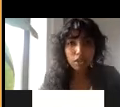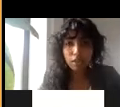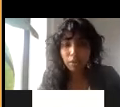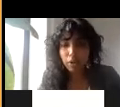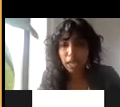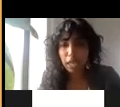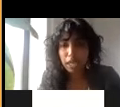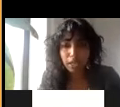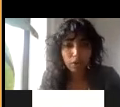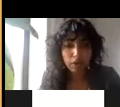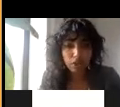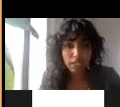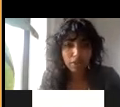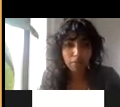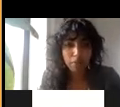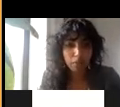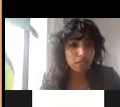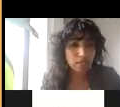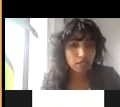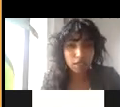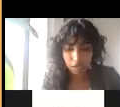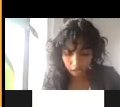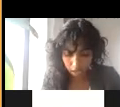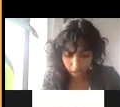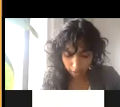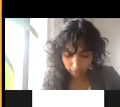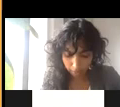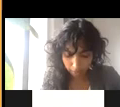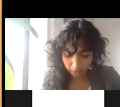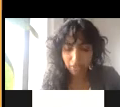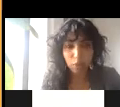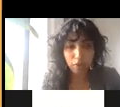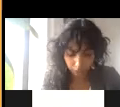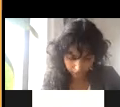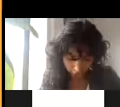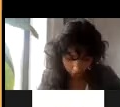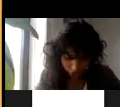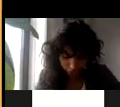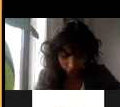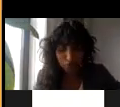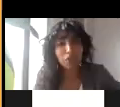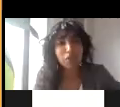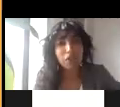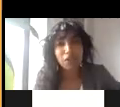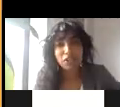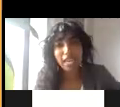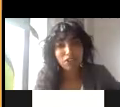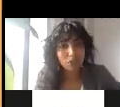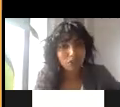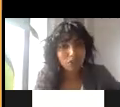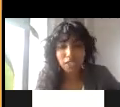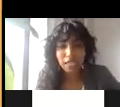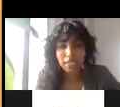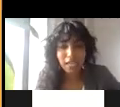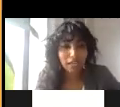Doesn't look like we're getting any questions at the moment, but I think we're here to answer